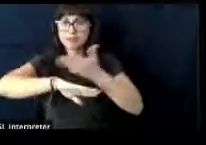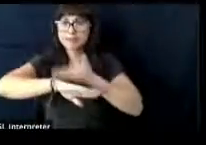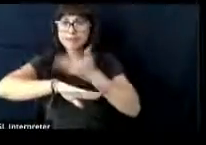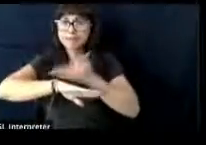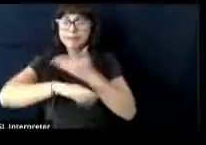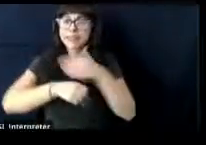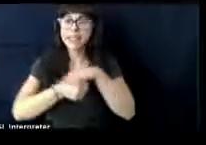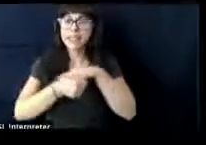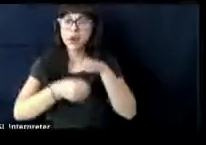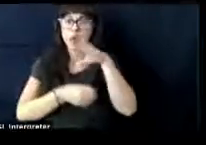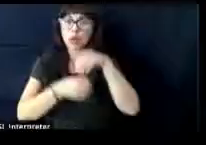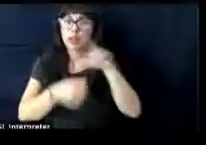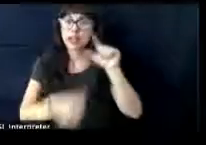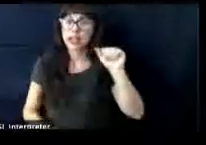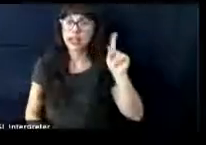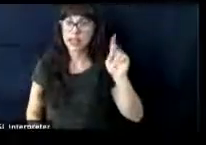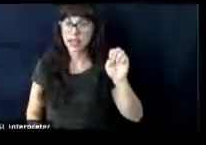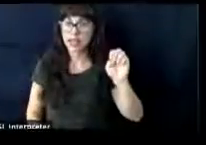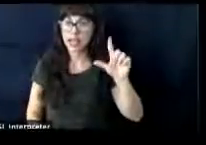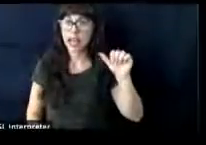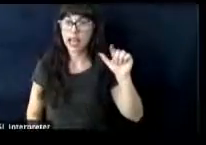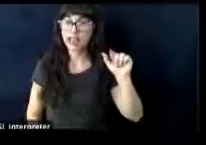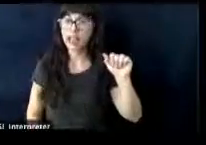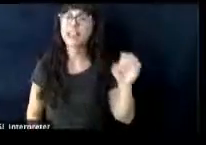Los Angeles on the eastern Antelope Valley.